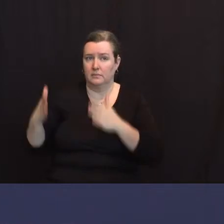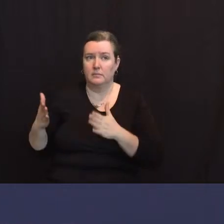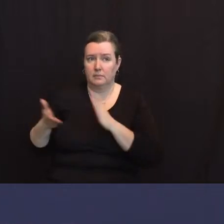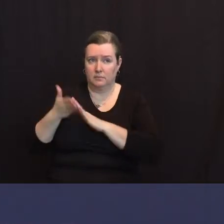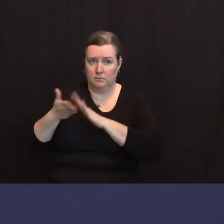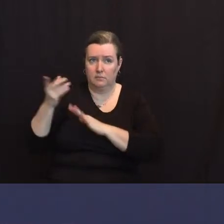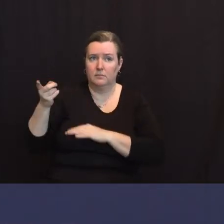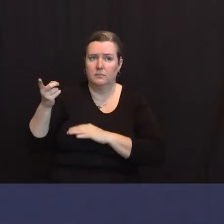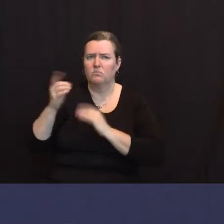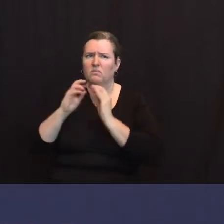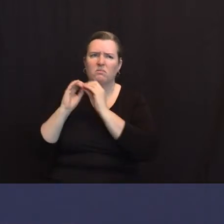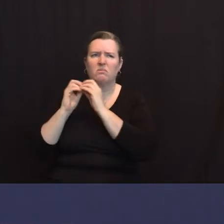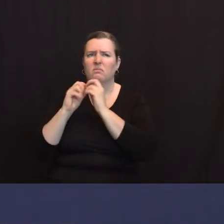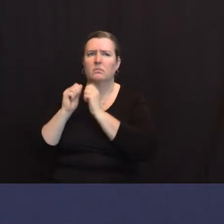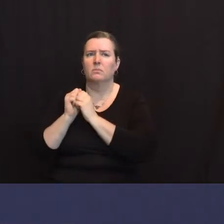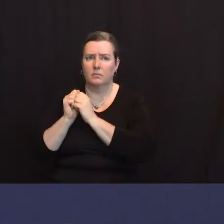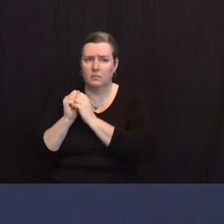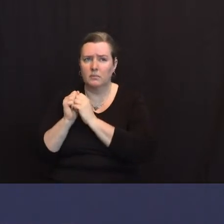lets mayors pick